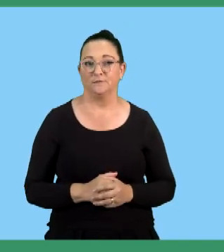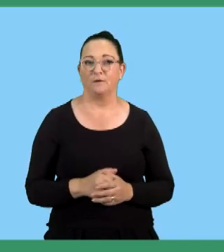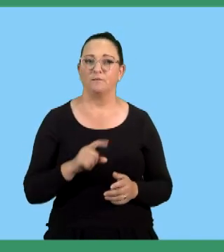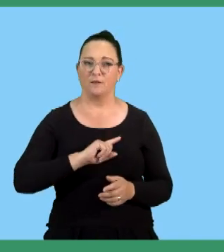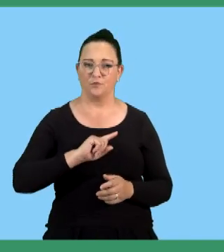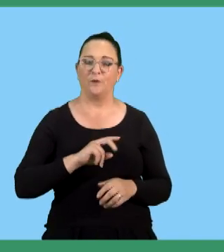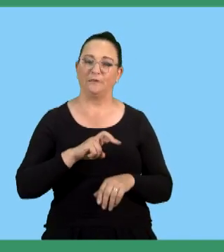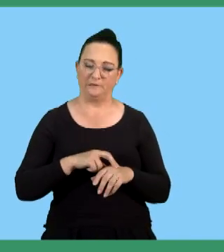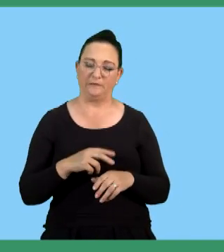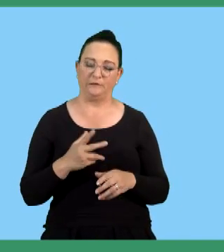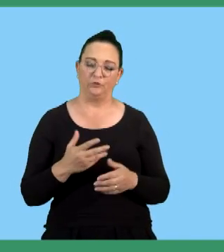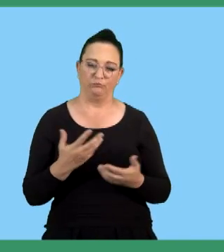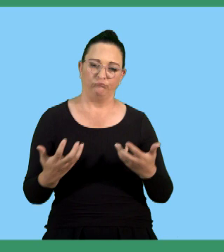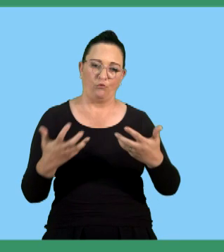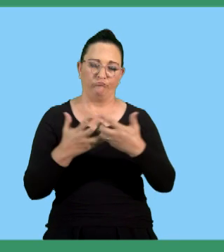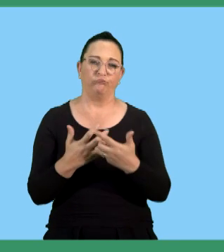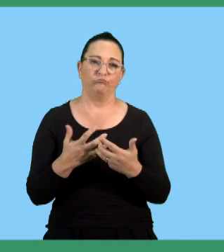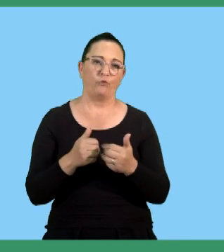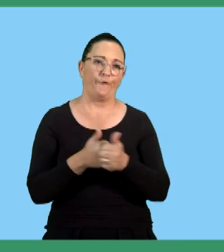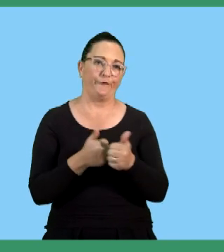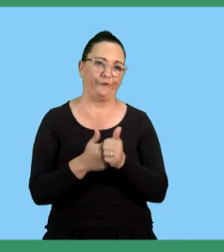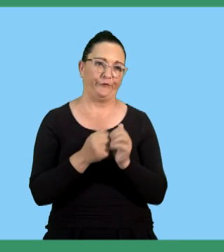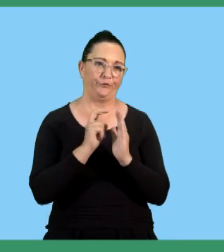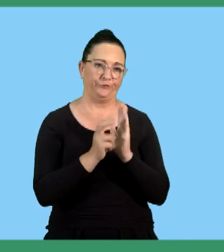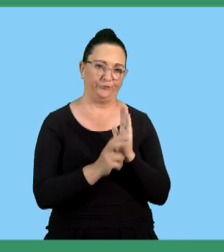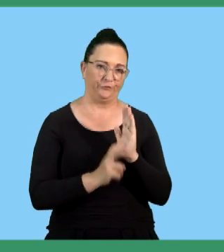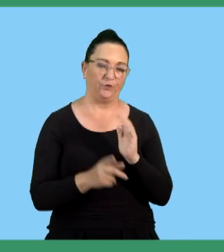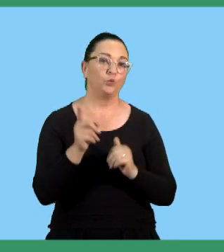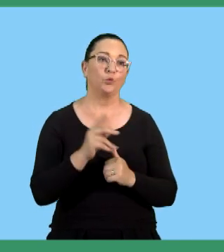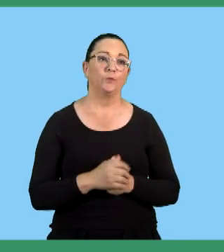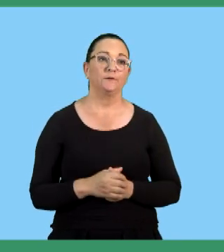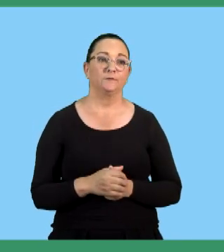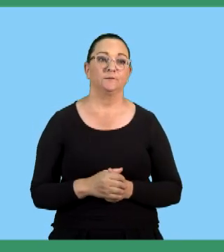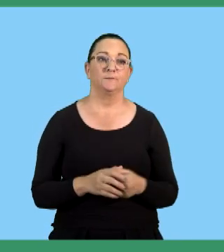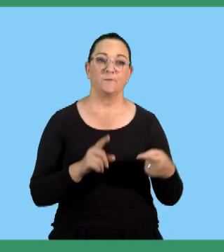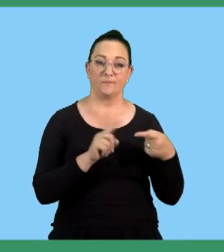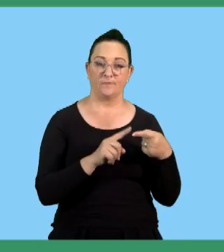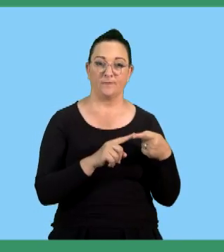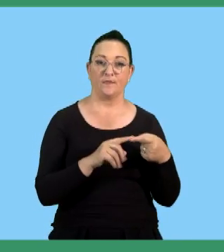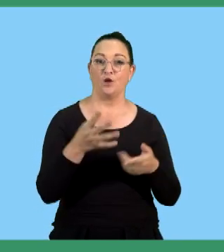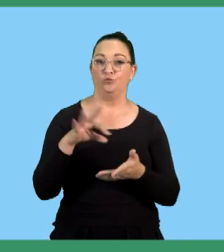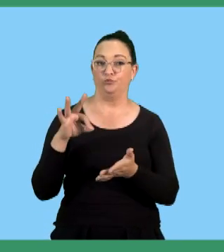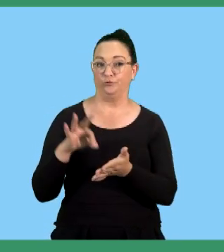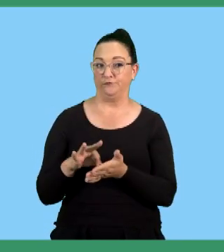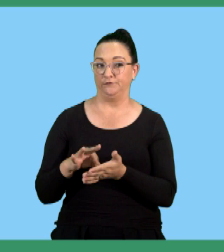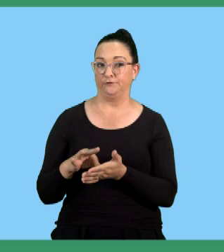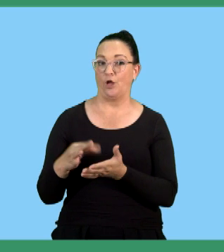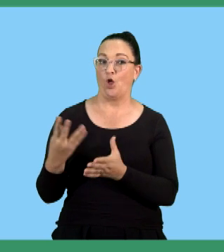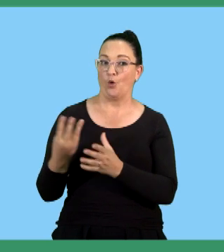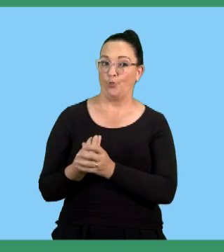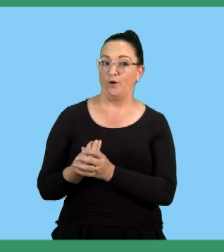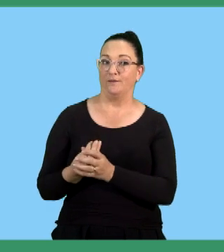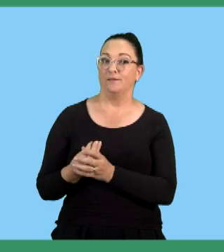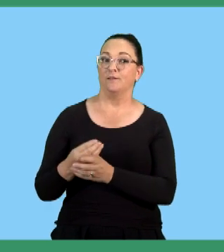which we can comply in order for us to avoid these penalties. So what can we do? We can register with the